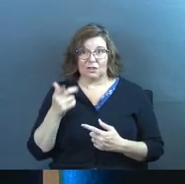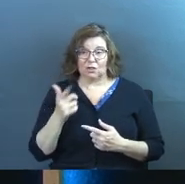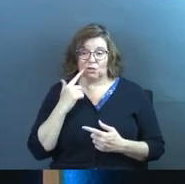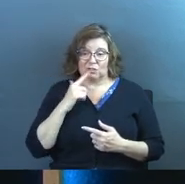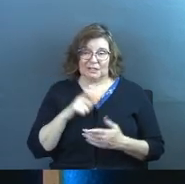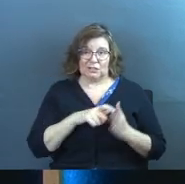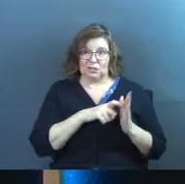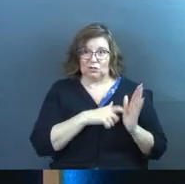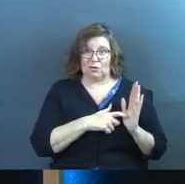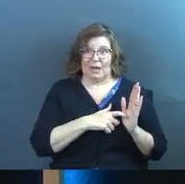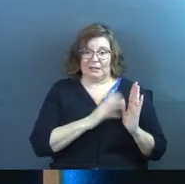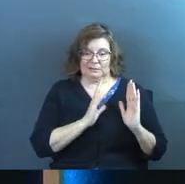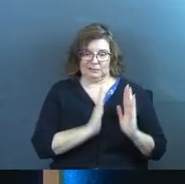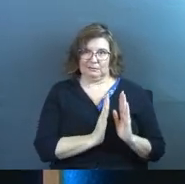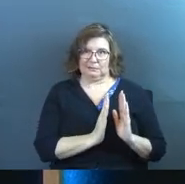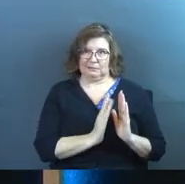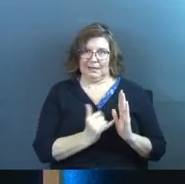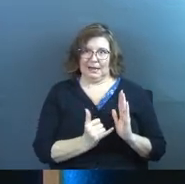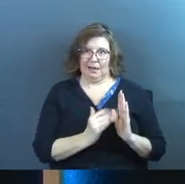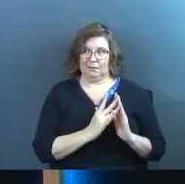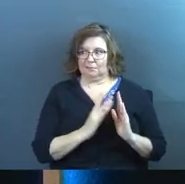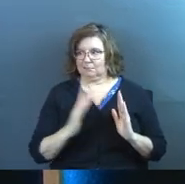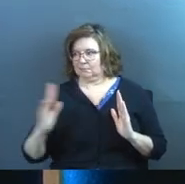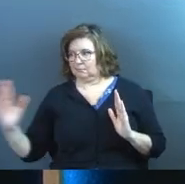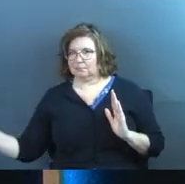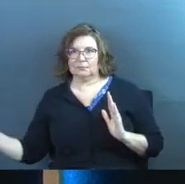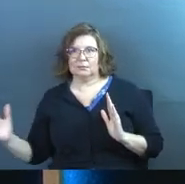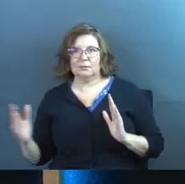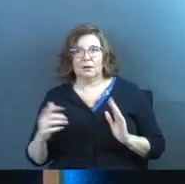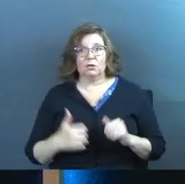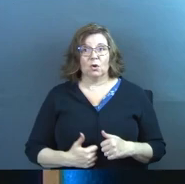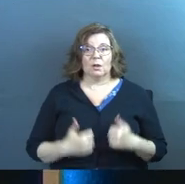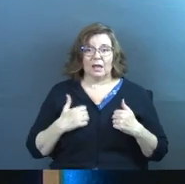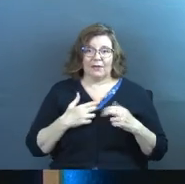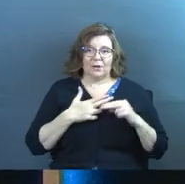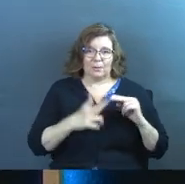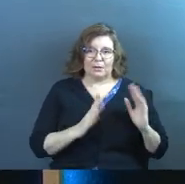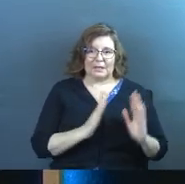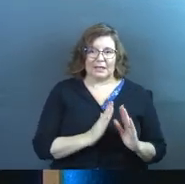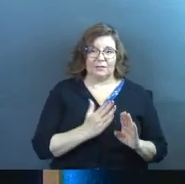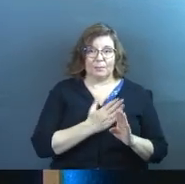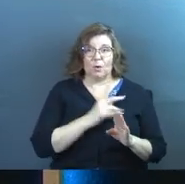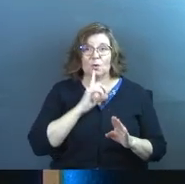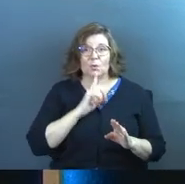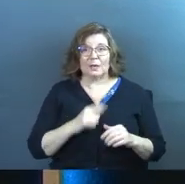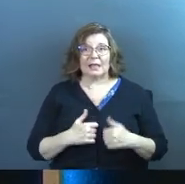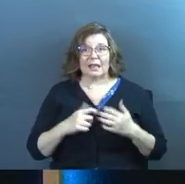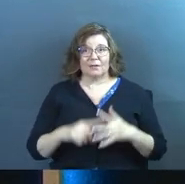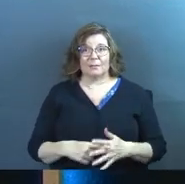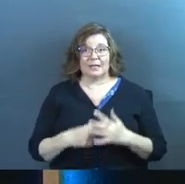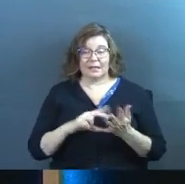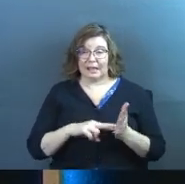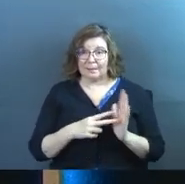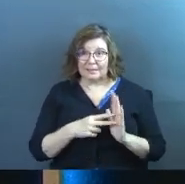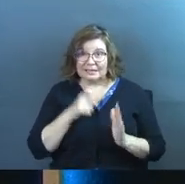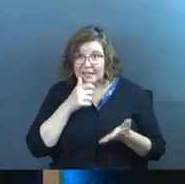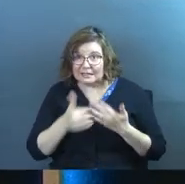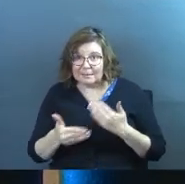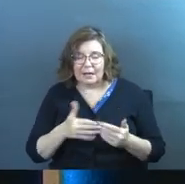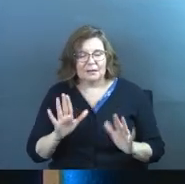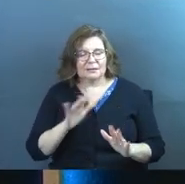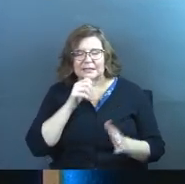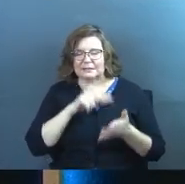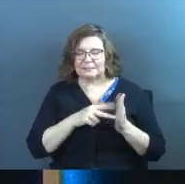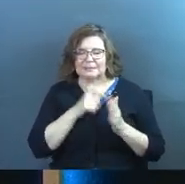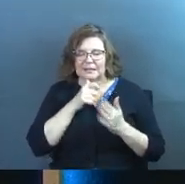just a scratch right now. Like this life here, it's so brief before real life begins. Does that mean this doesn't matter? It